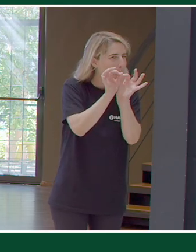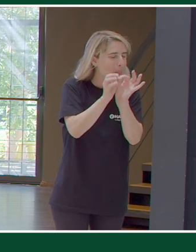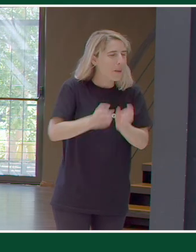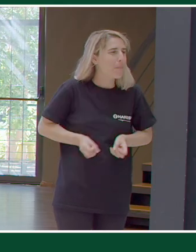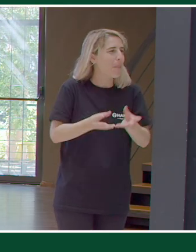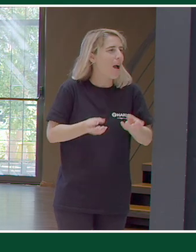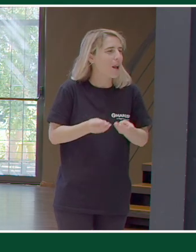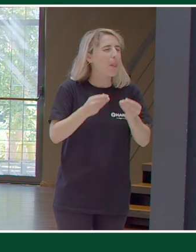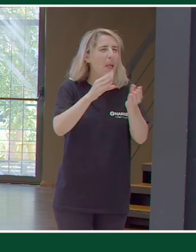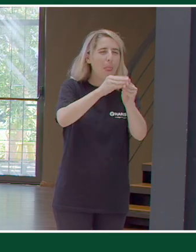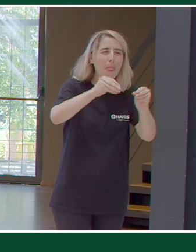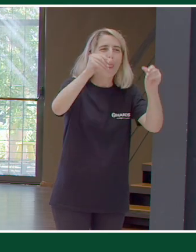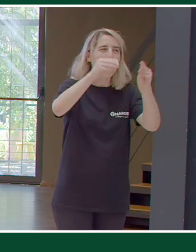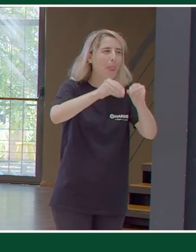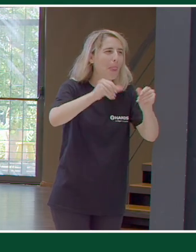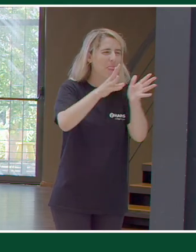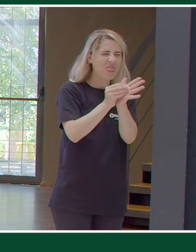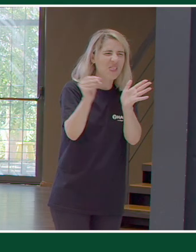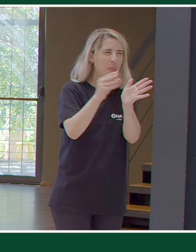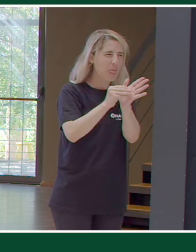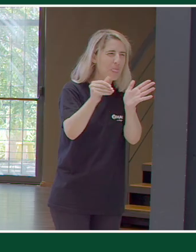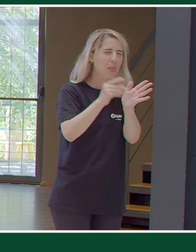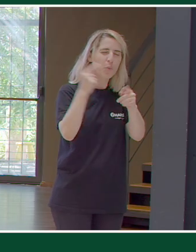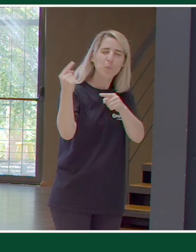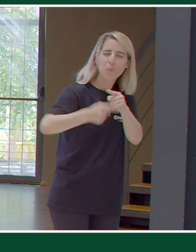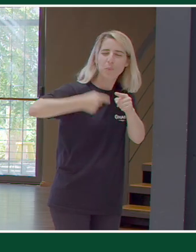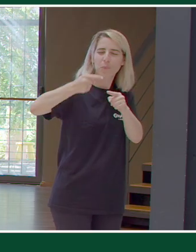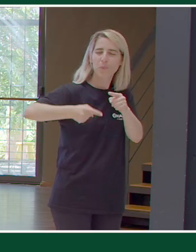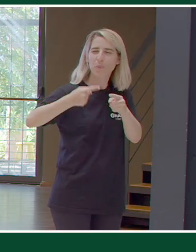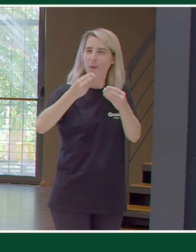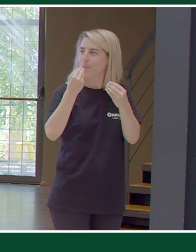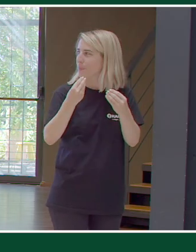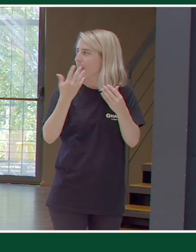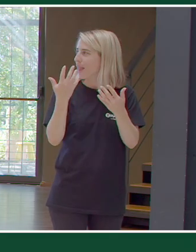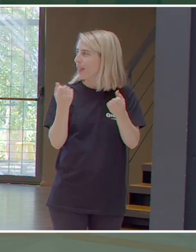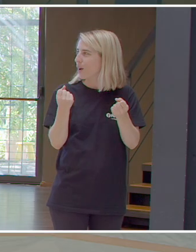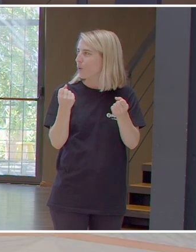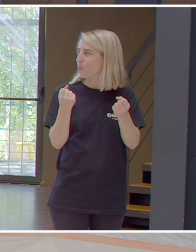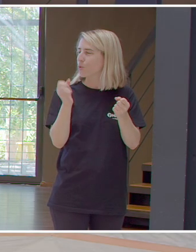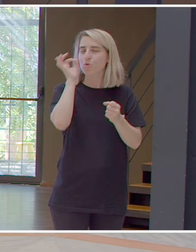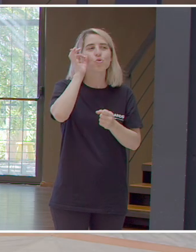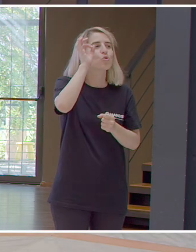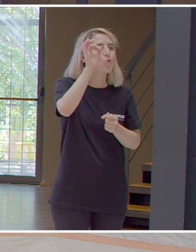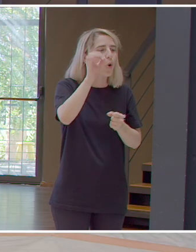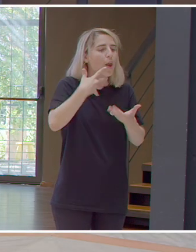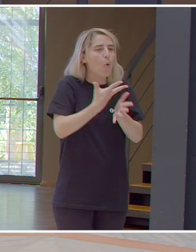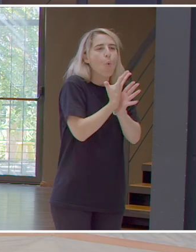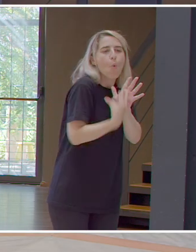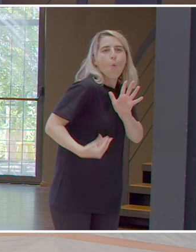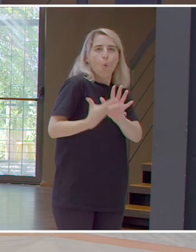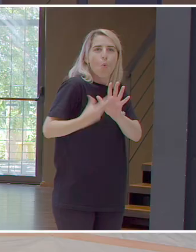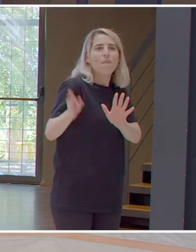is slimy and everything is flowing. And they have crypts to resorb the minerals